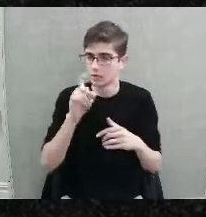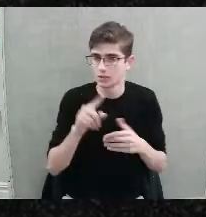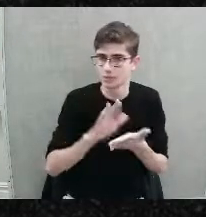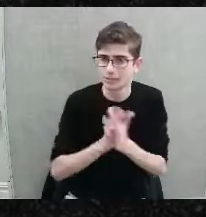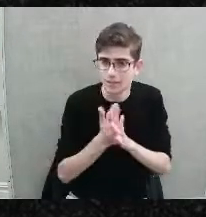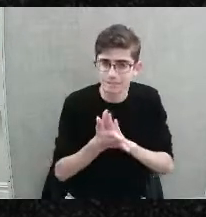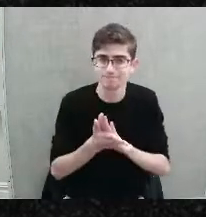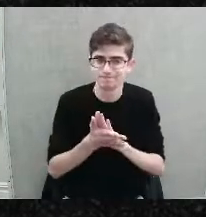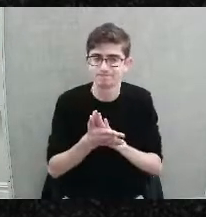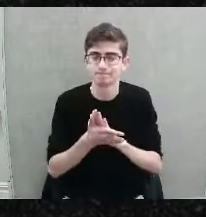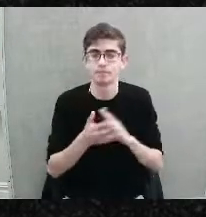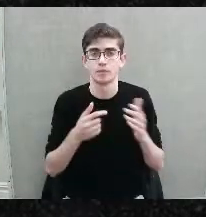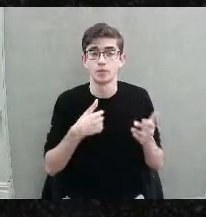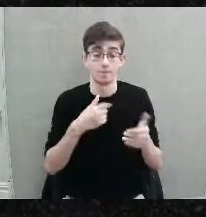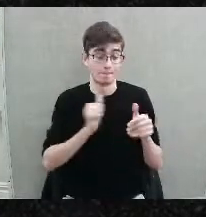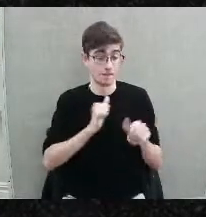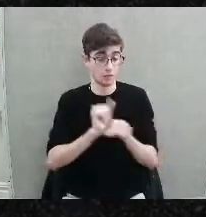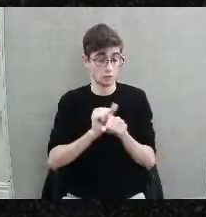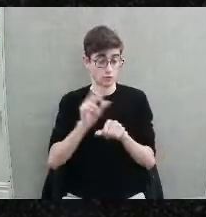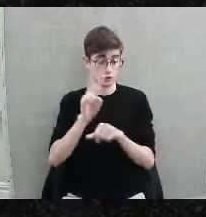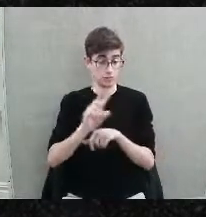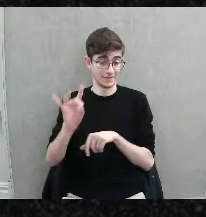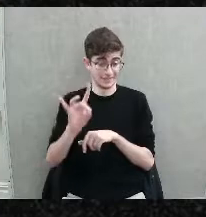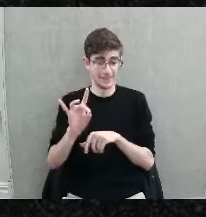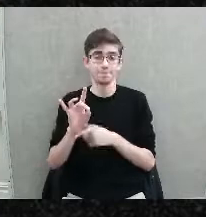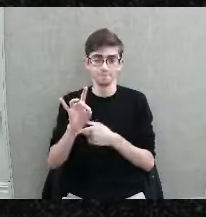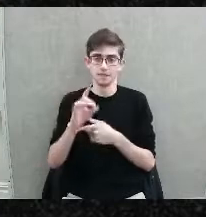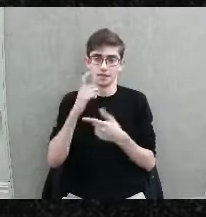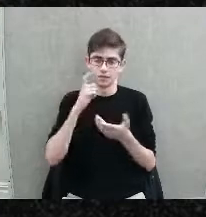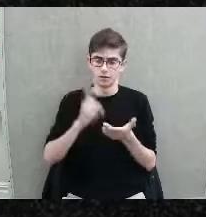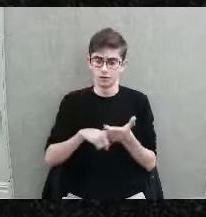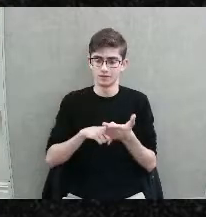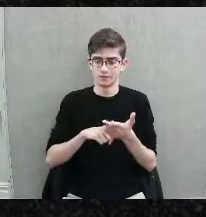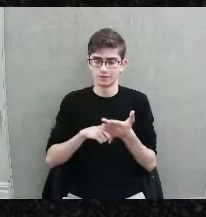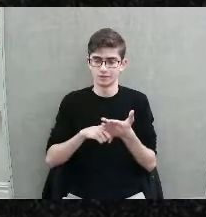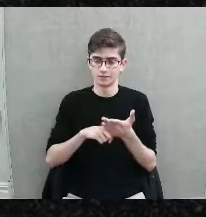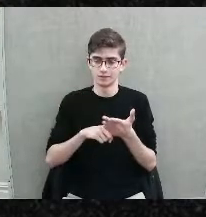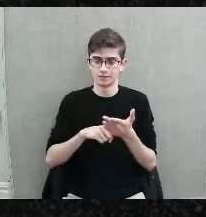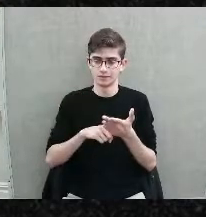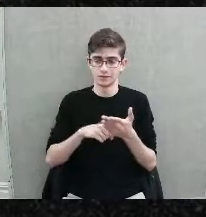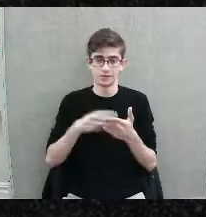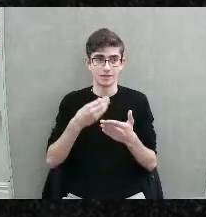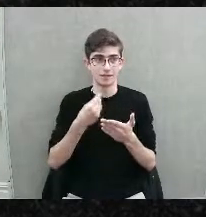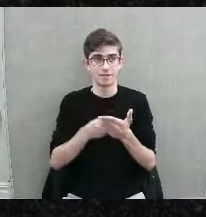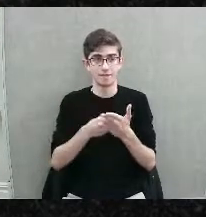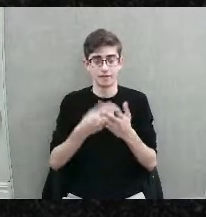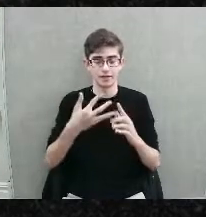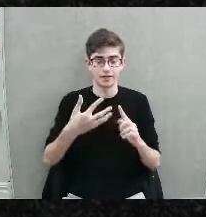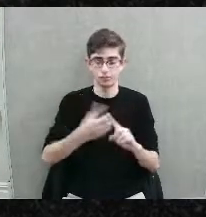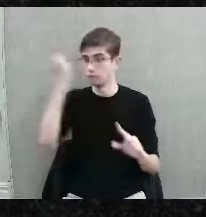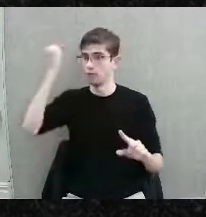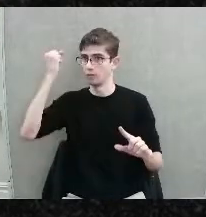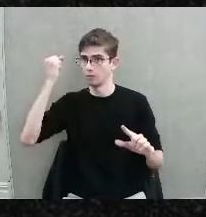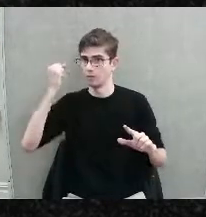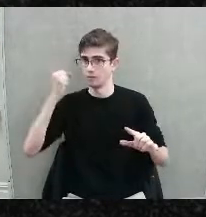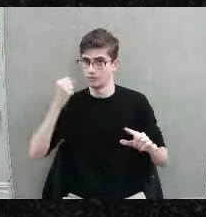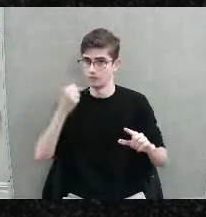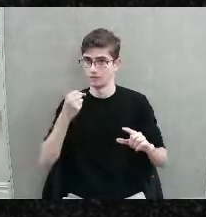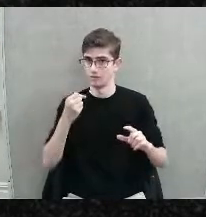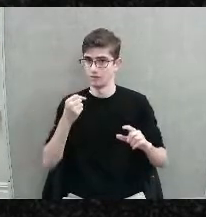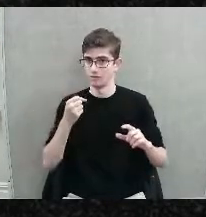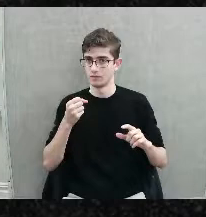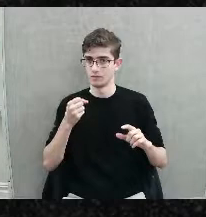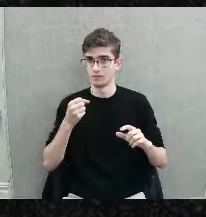saw during my field work in 2008, what happens when all too often it's pulled away quickly, right? And we've seen this. It's been